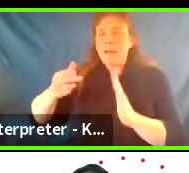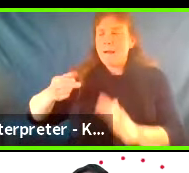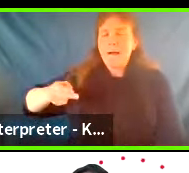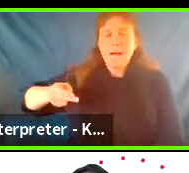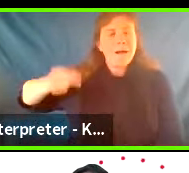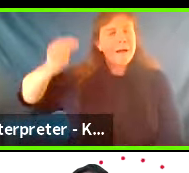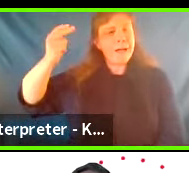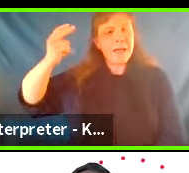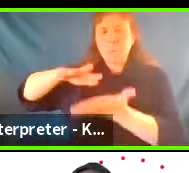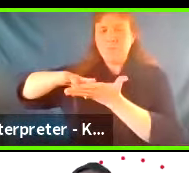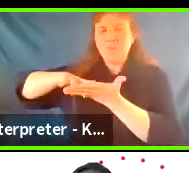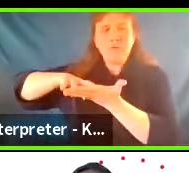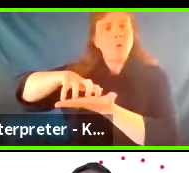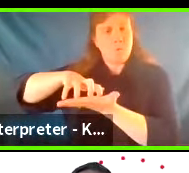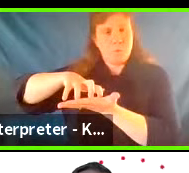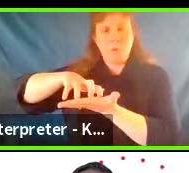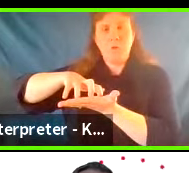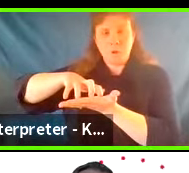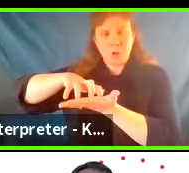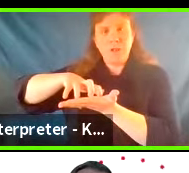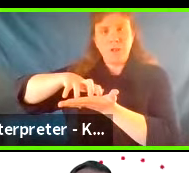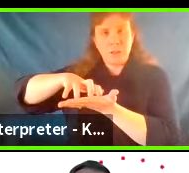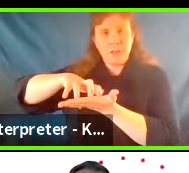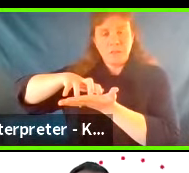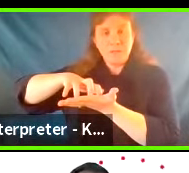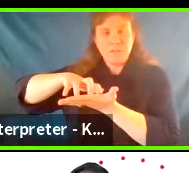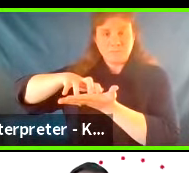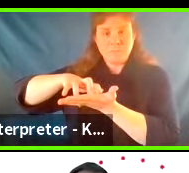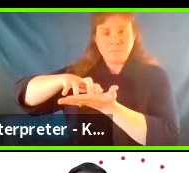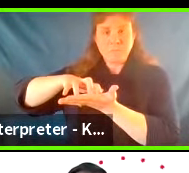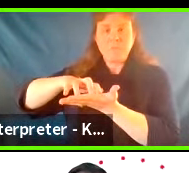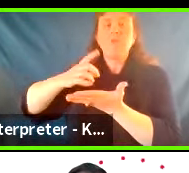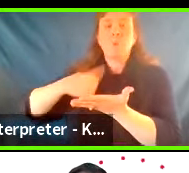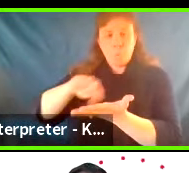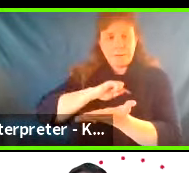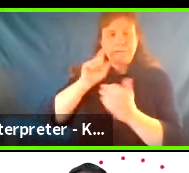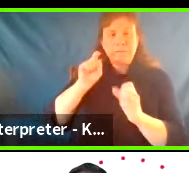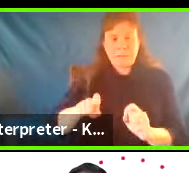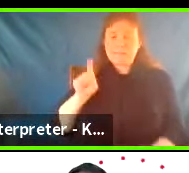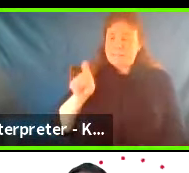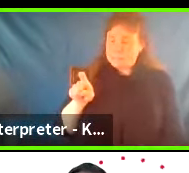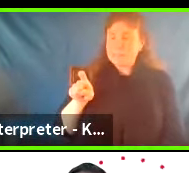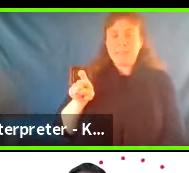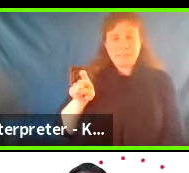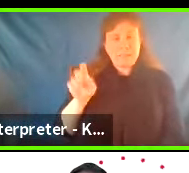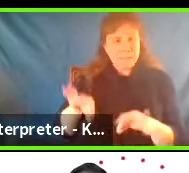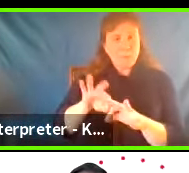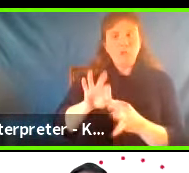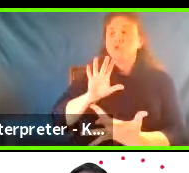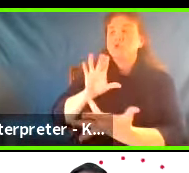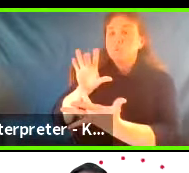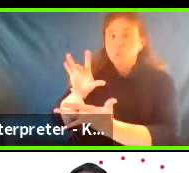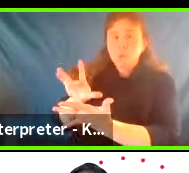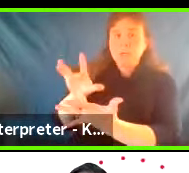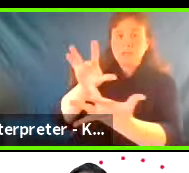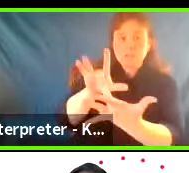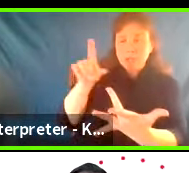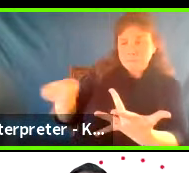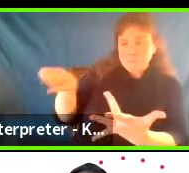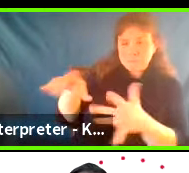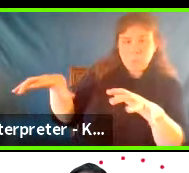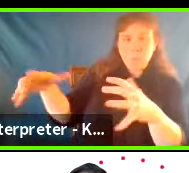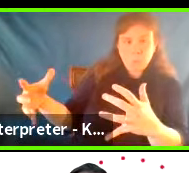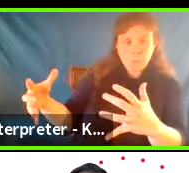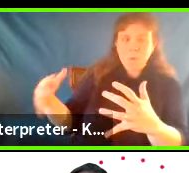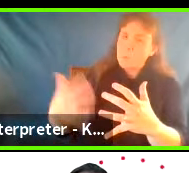I think immediate resource allocation to be able to reach out to this population is going to be